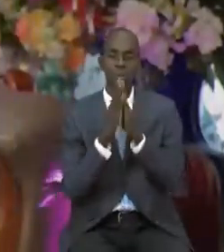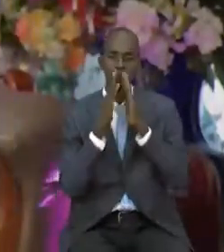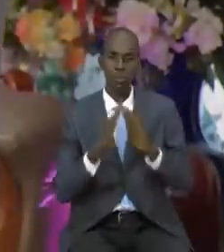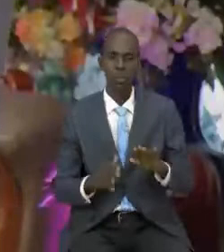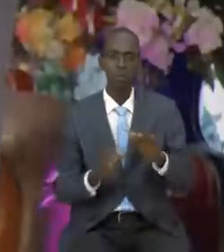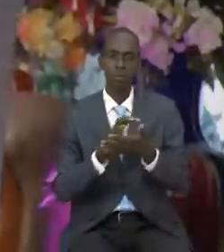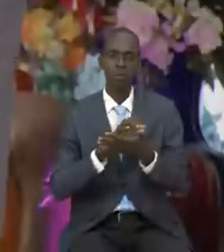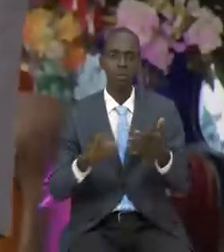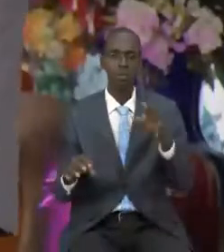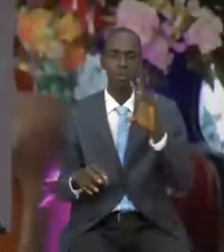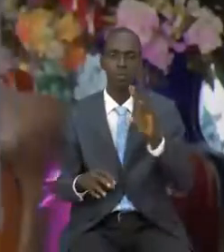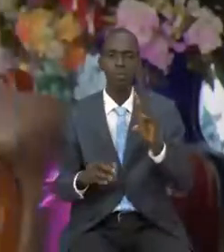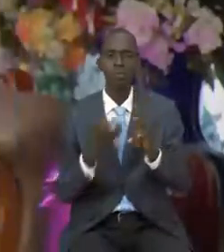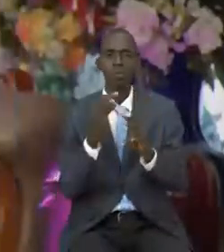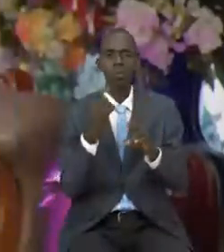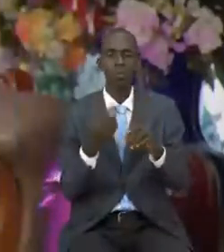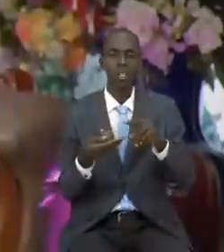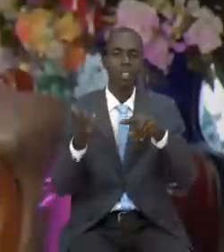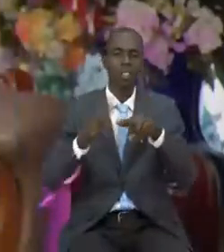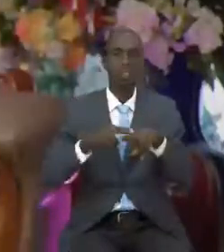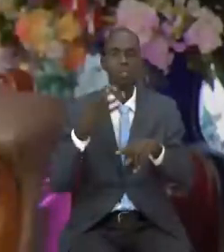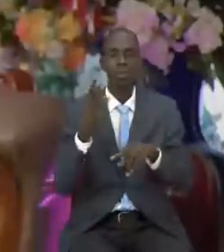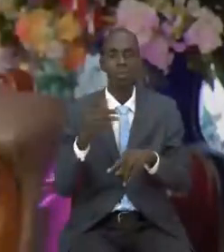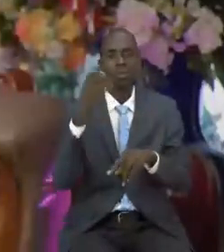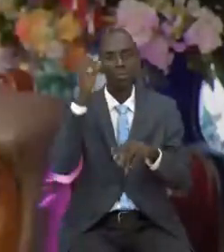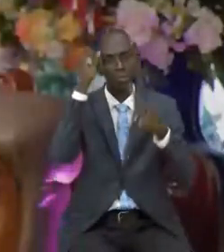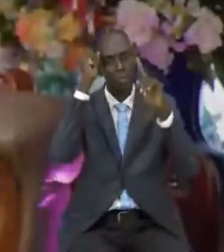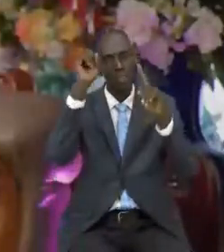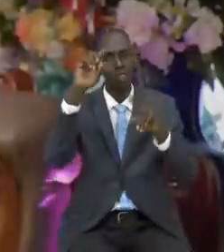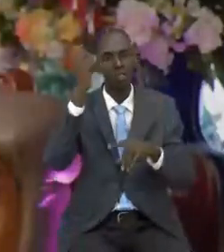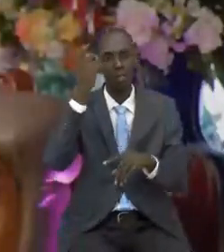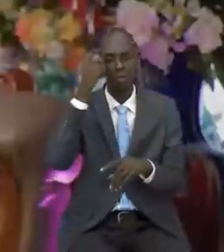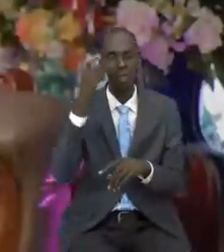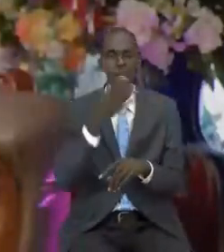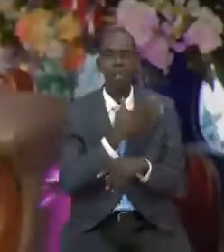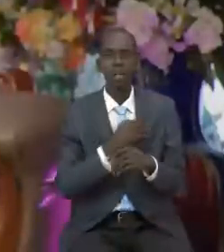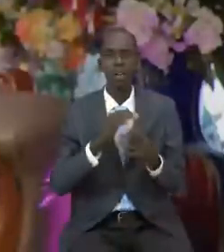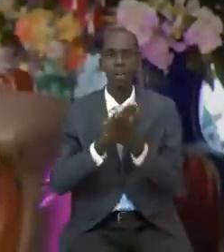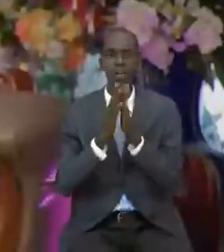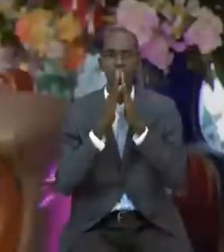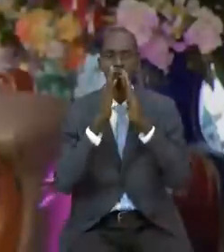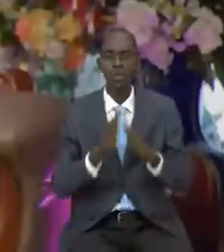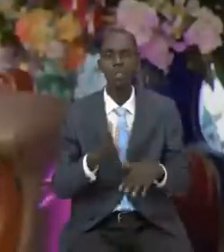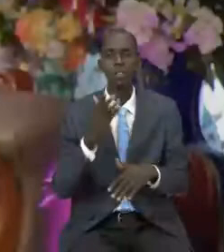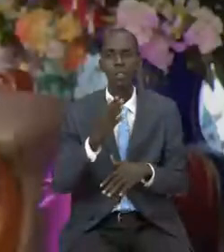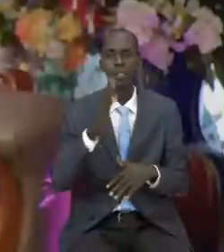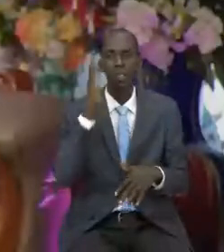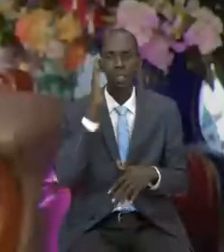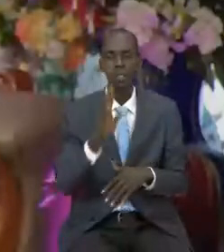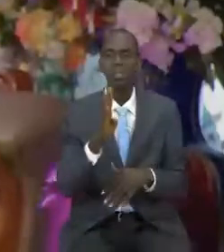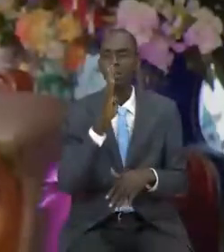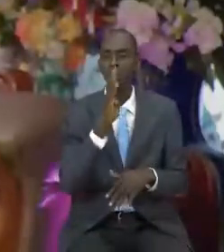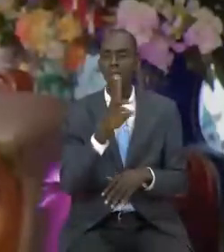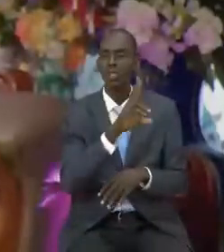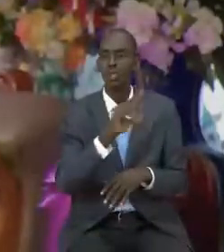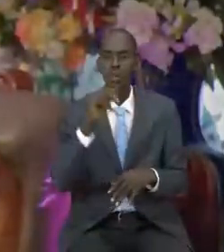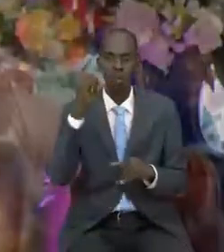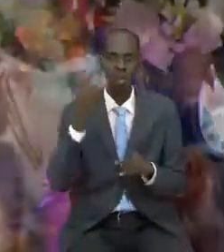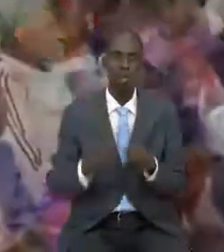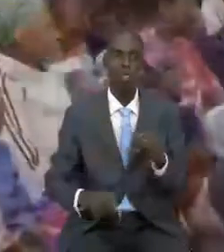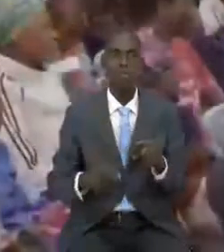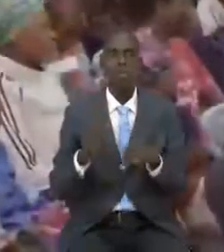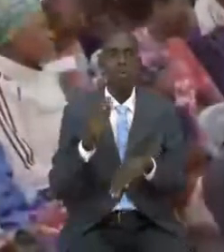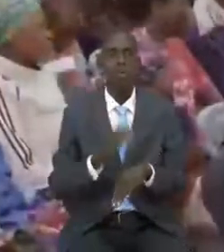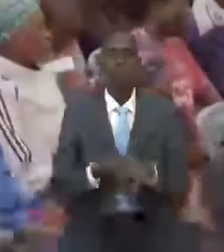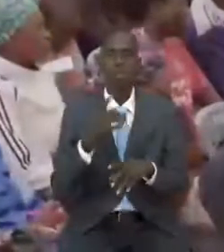it says, of the increase of his government and peace, there shall be no end upon